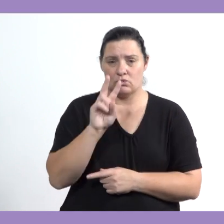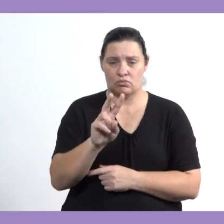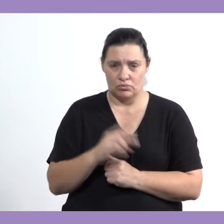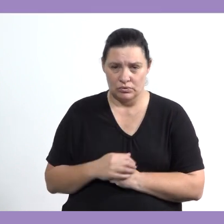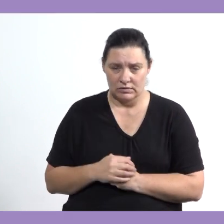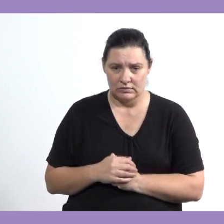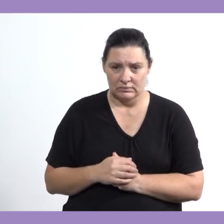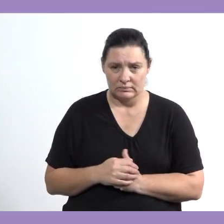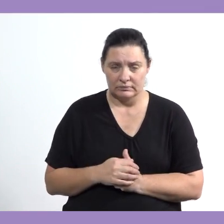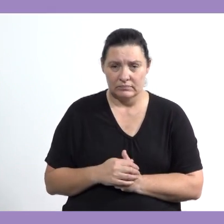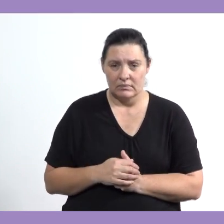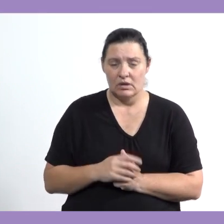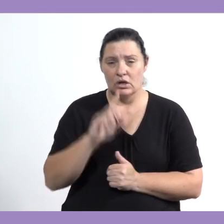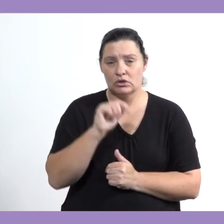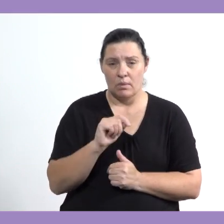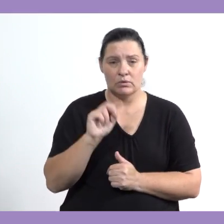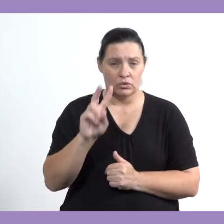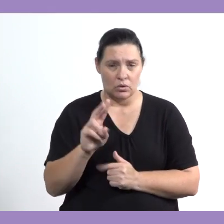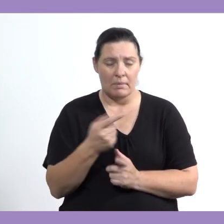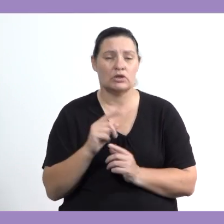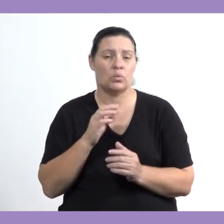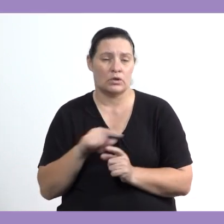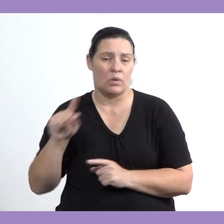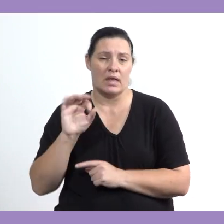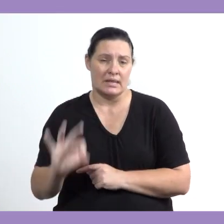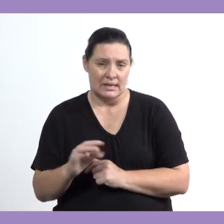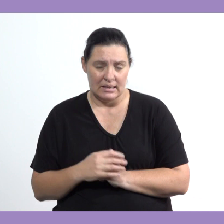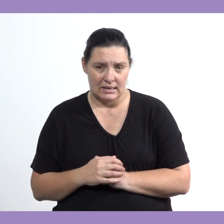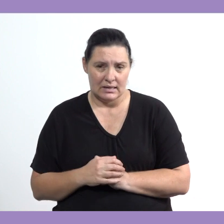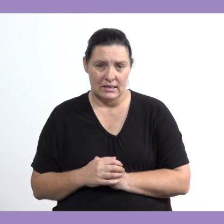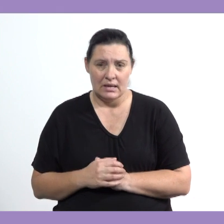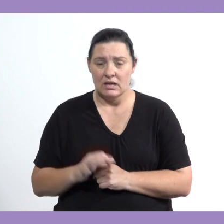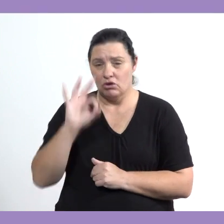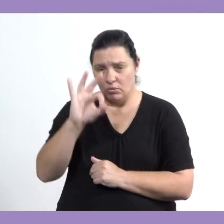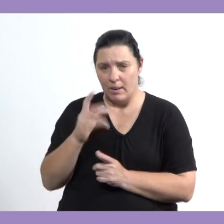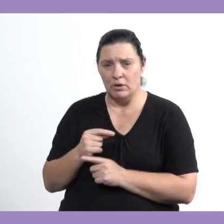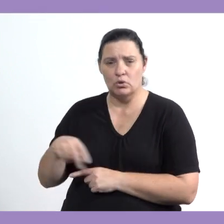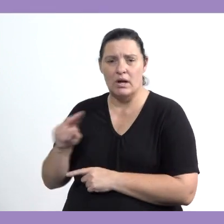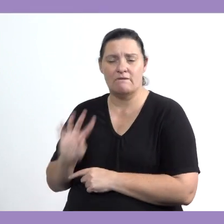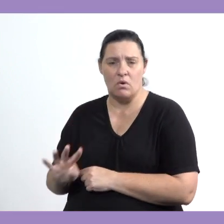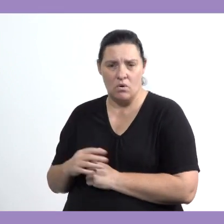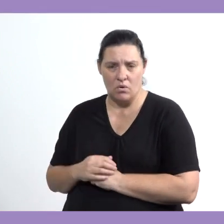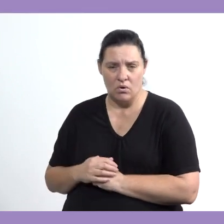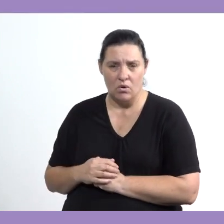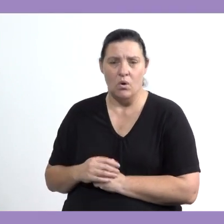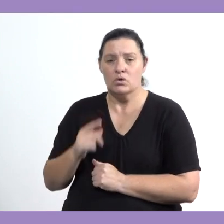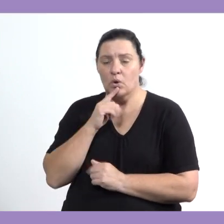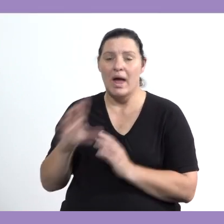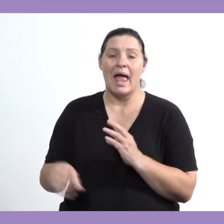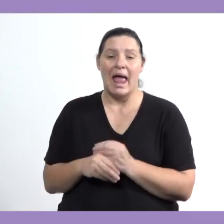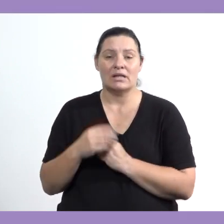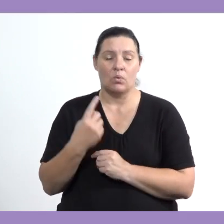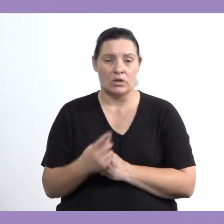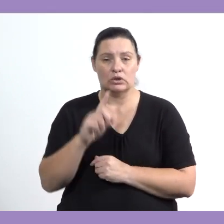2. The term number is 2 there, but we are squaring the 3. The term number is 3 there, but we are squaring the 4. So we